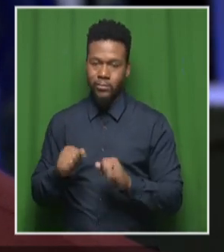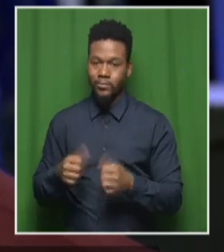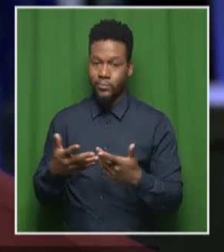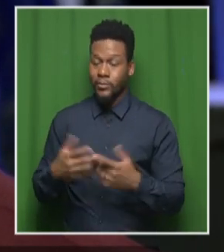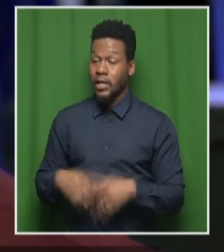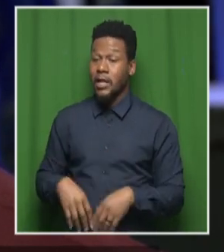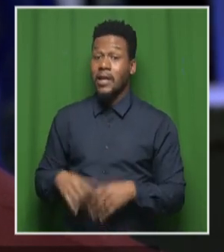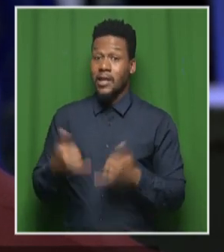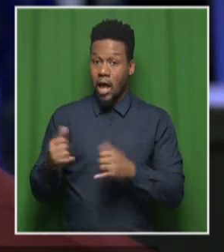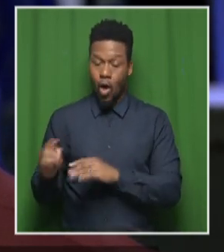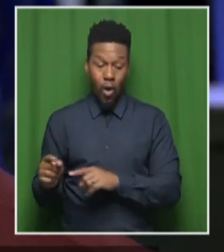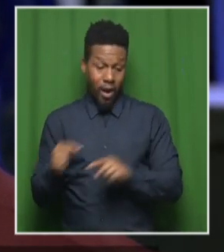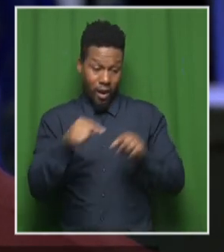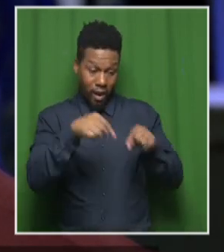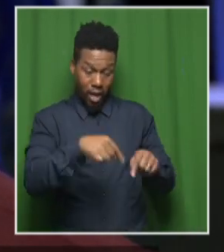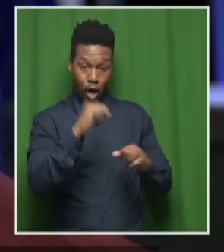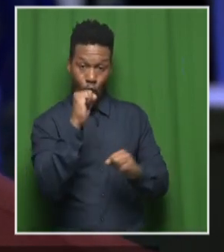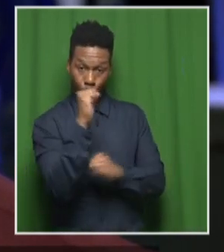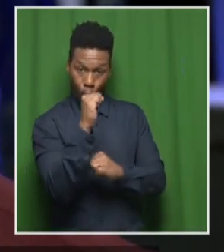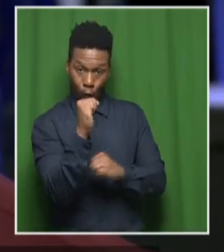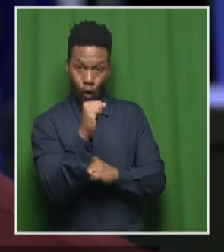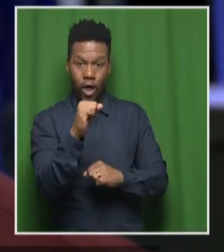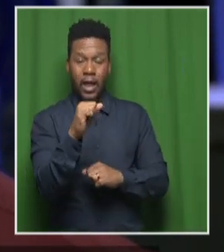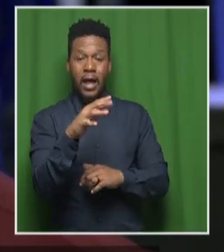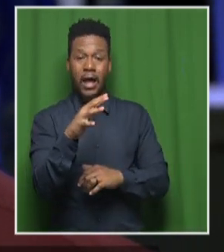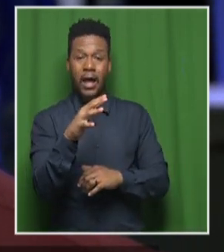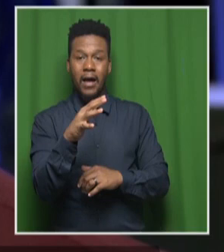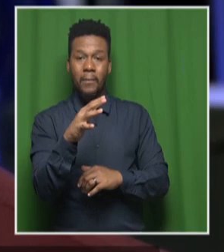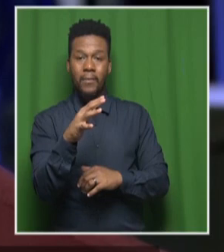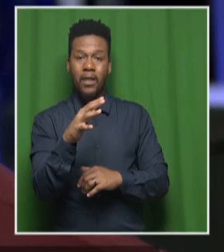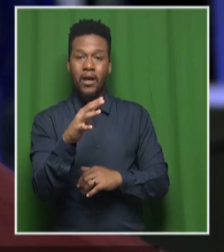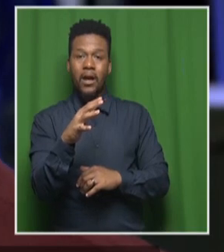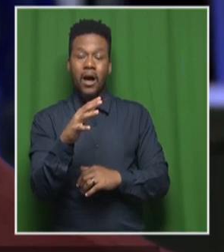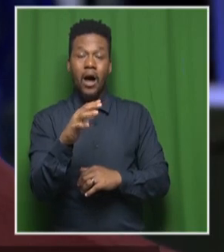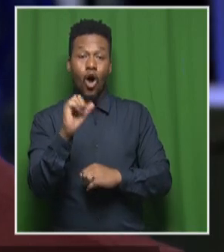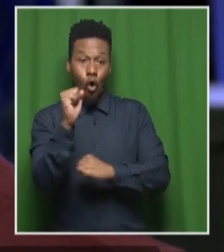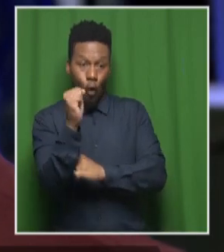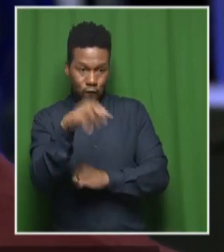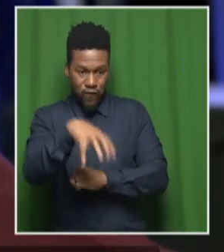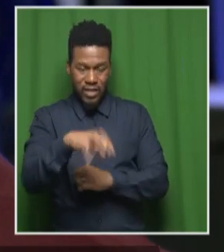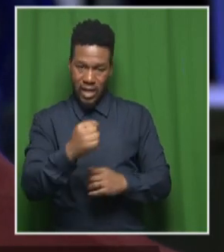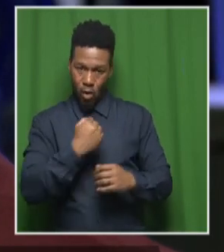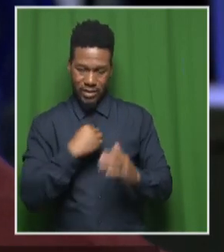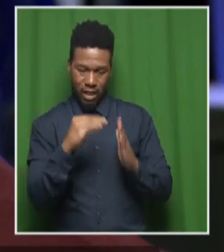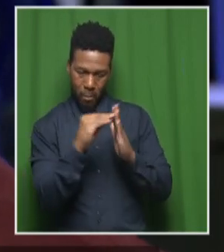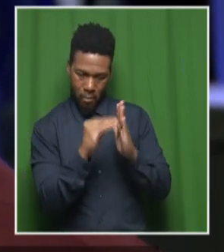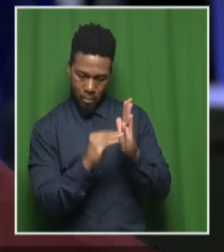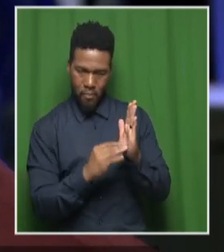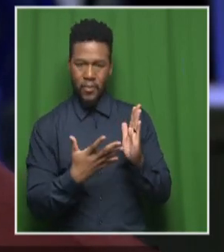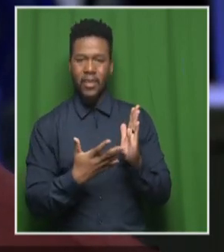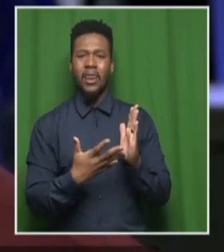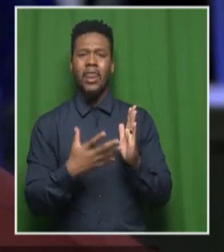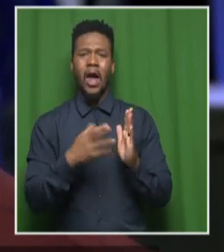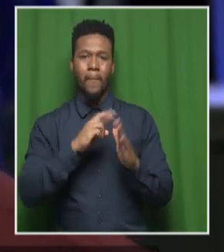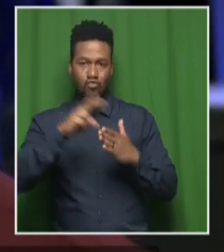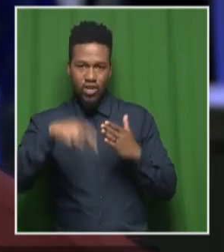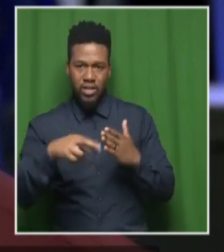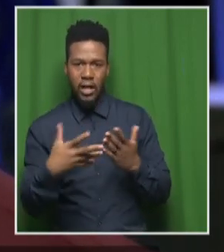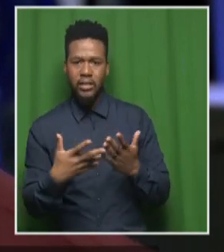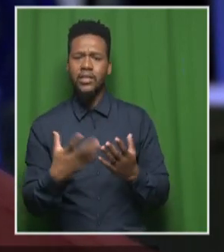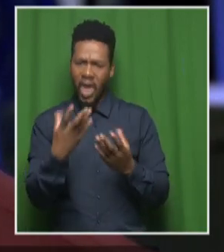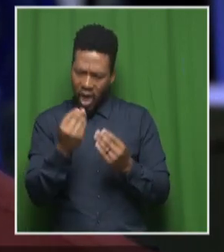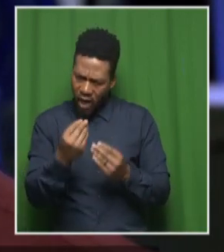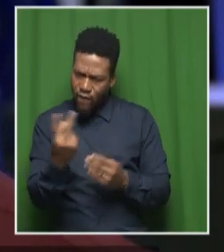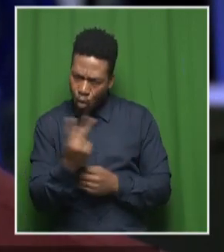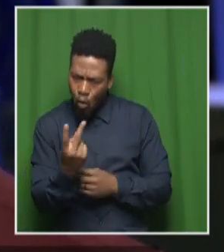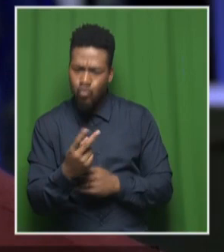the local offices, we have a similar situation as we have here at the Rock, where we have political parties representing their parties so that they can